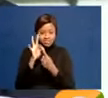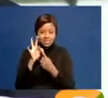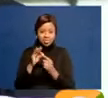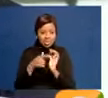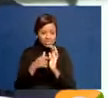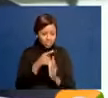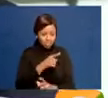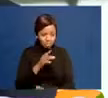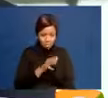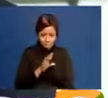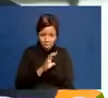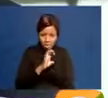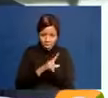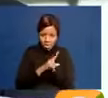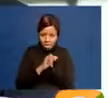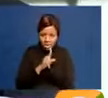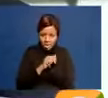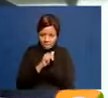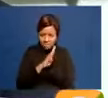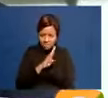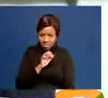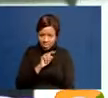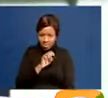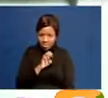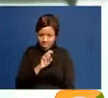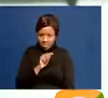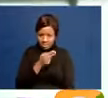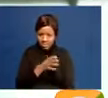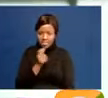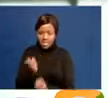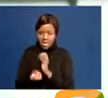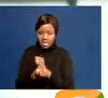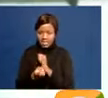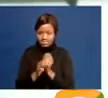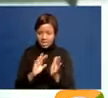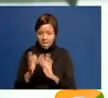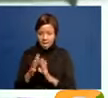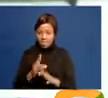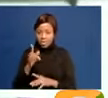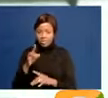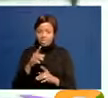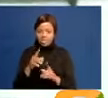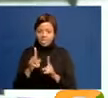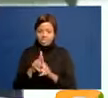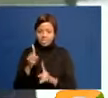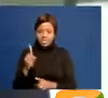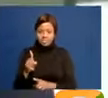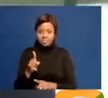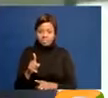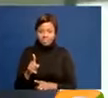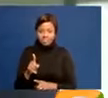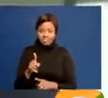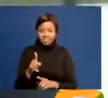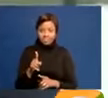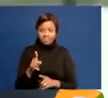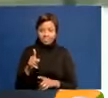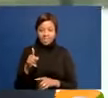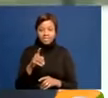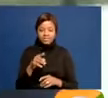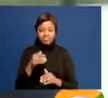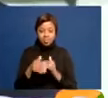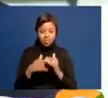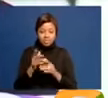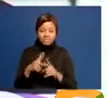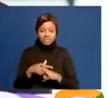members through a bit of that history. That church started in what today is Parliament Buildings, where